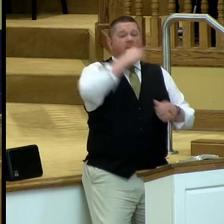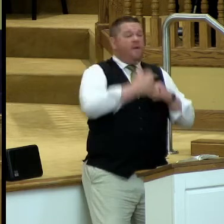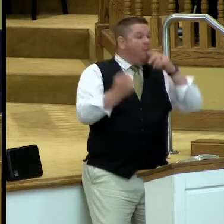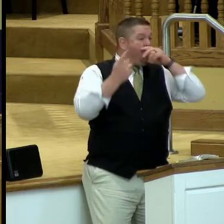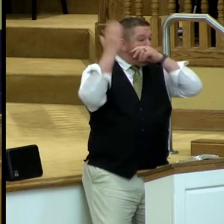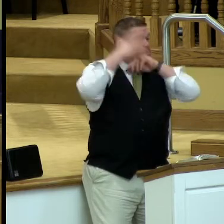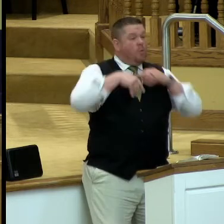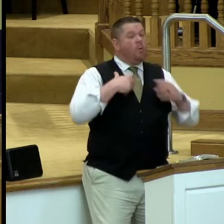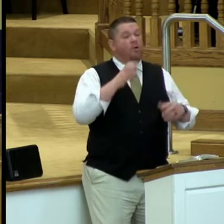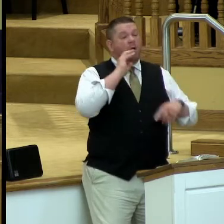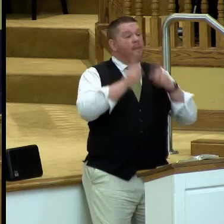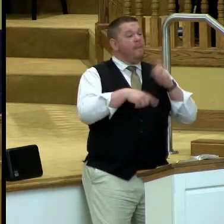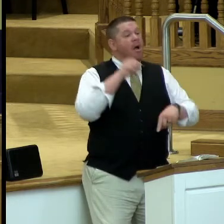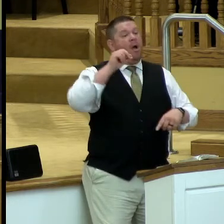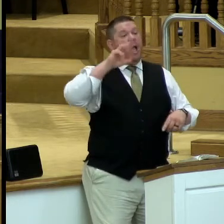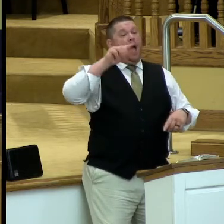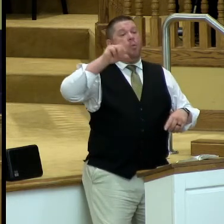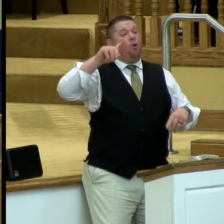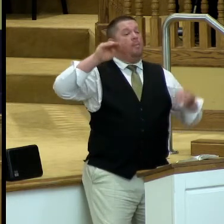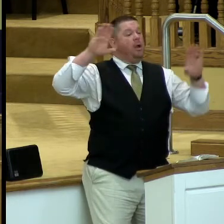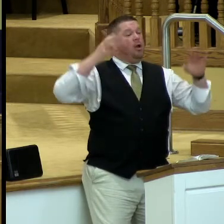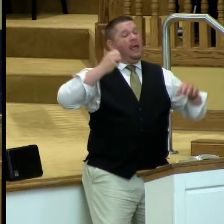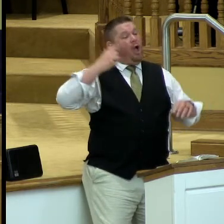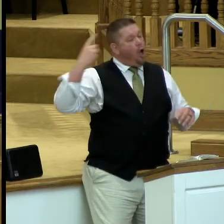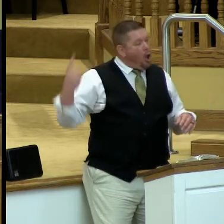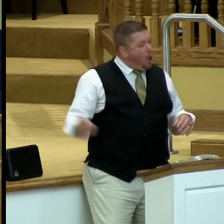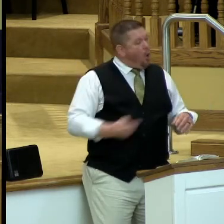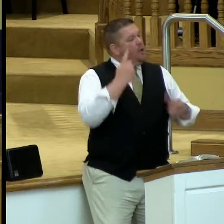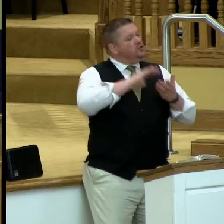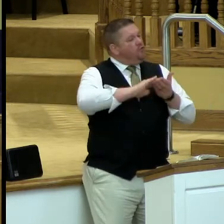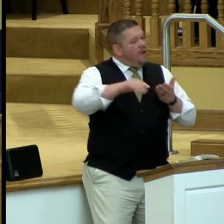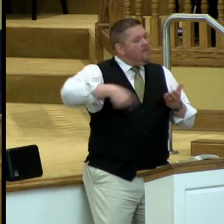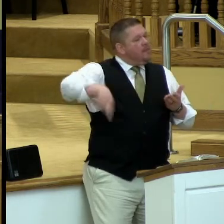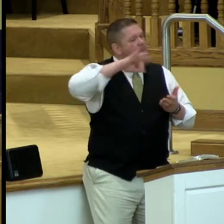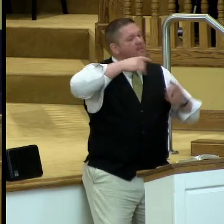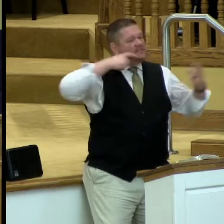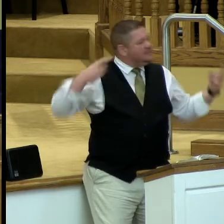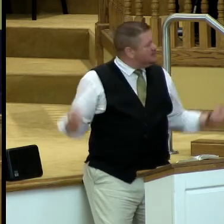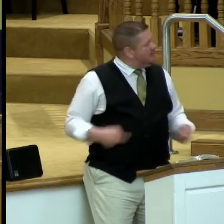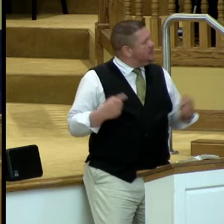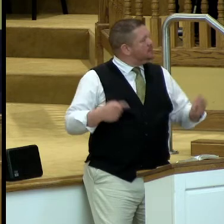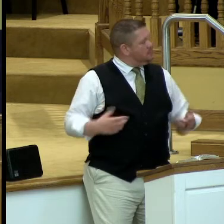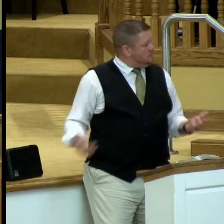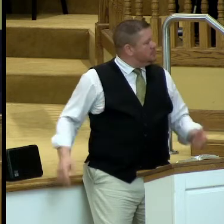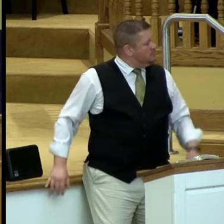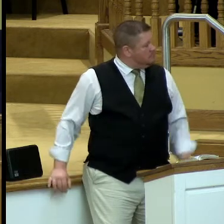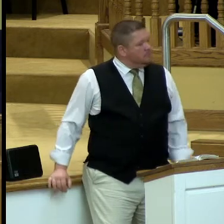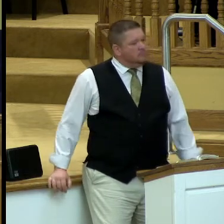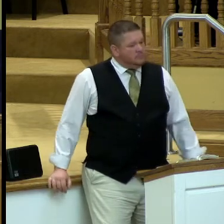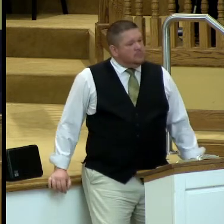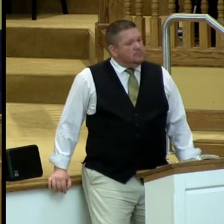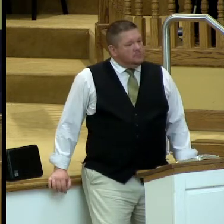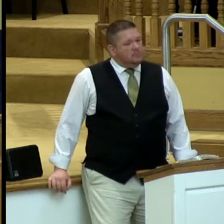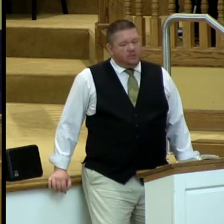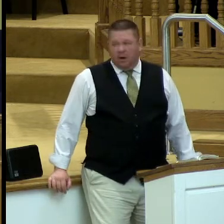everyone always overlooks? We want to talk about the outward miracle. He always forgives them of their sin first.